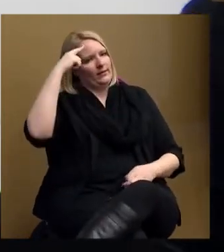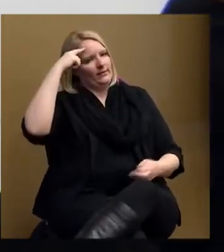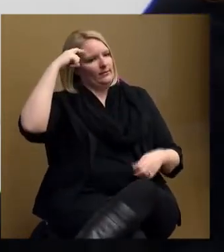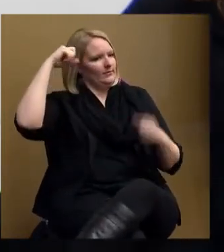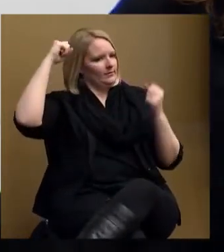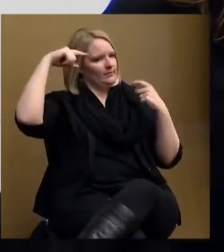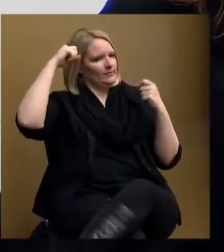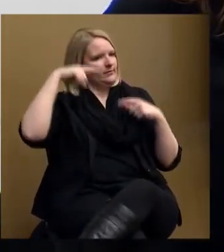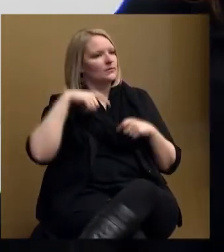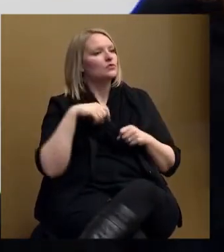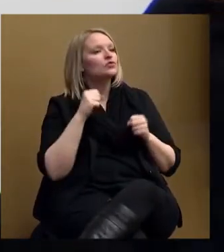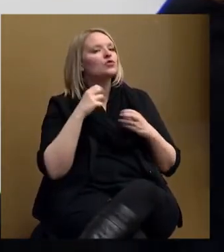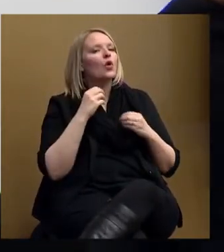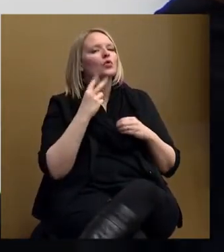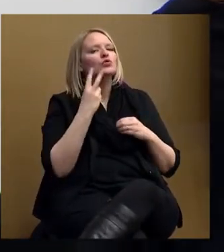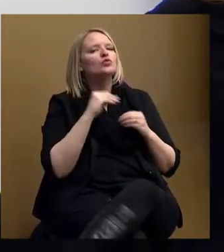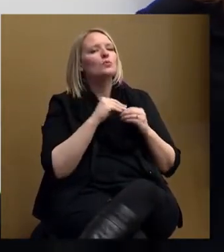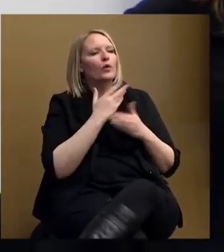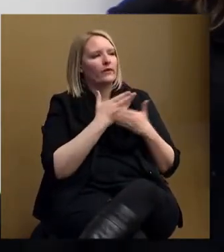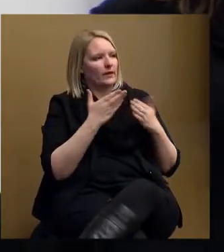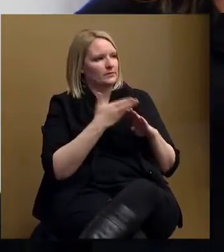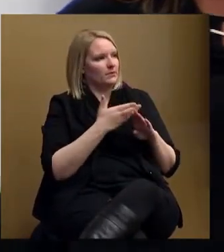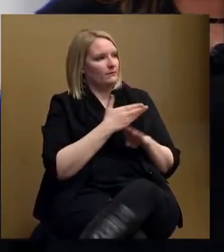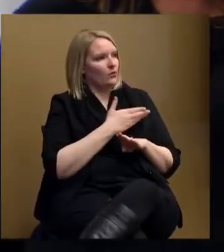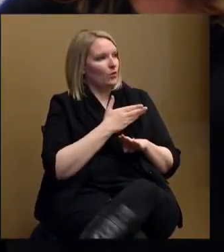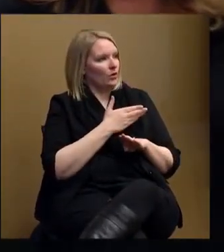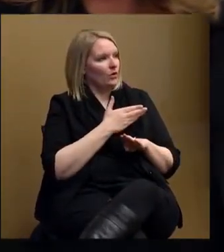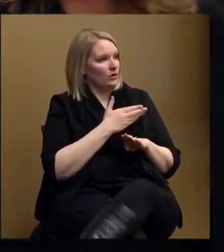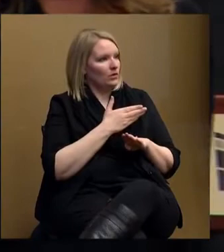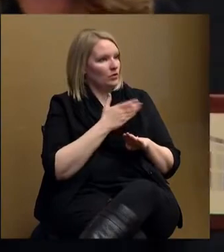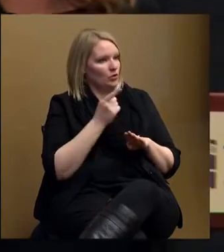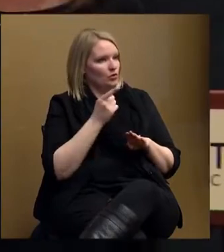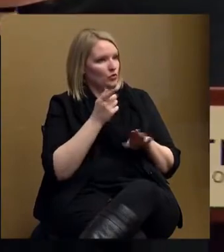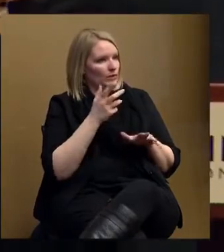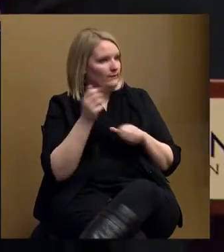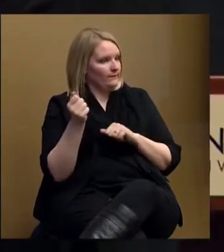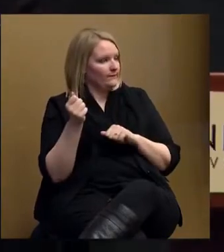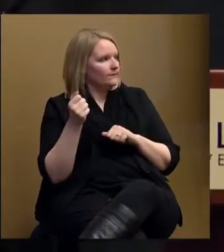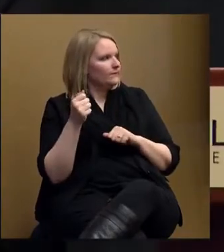Absolutely. So 2 more things before you all break.